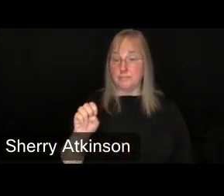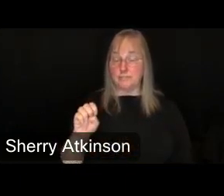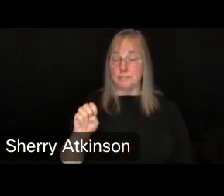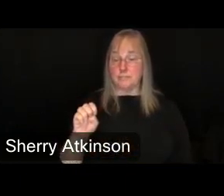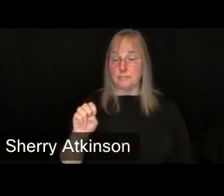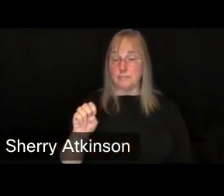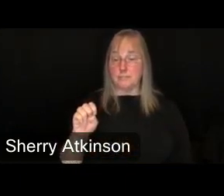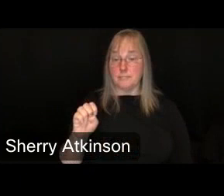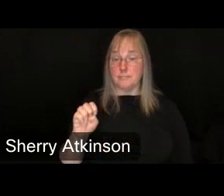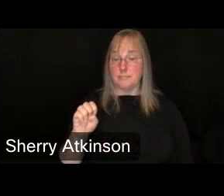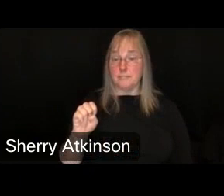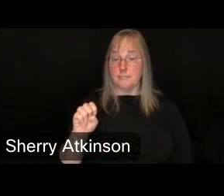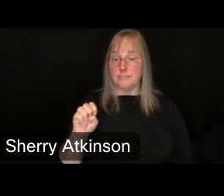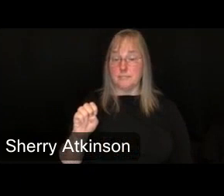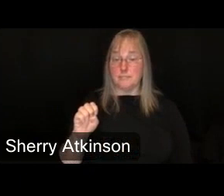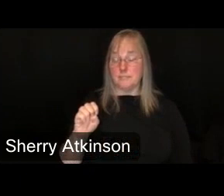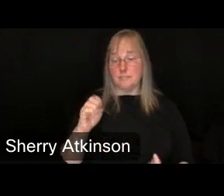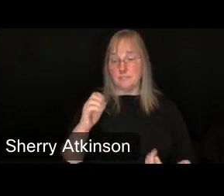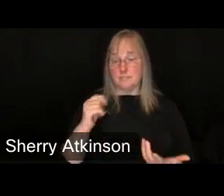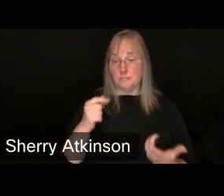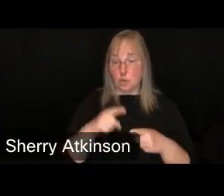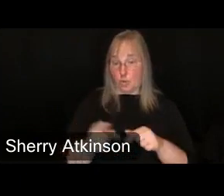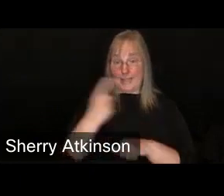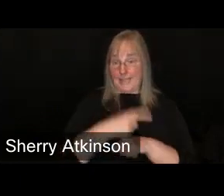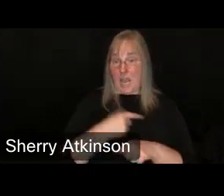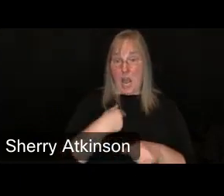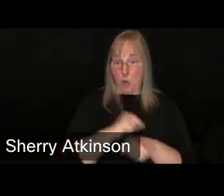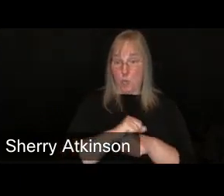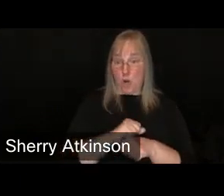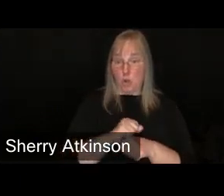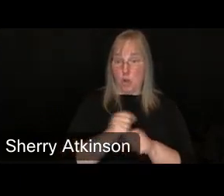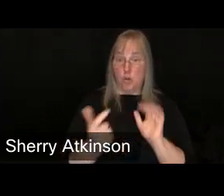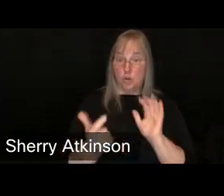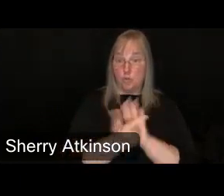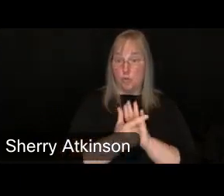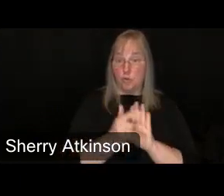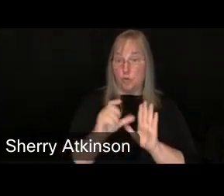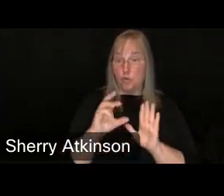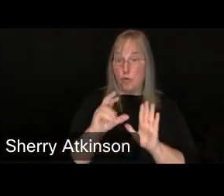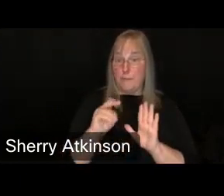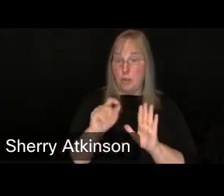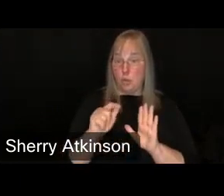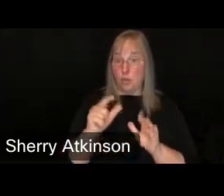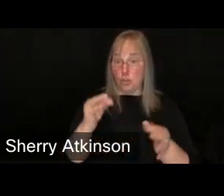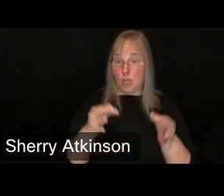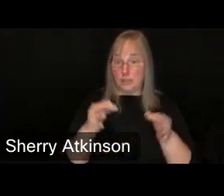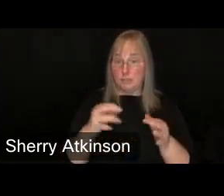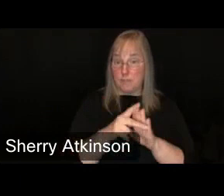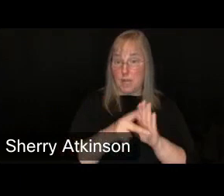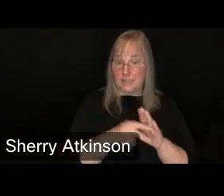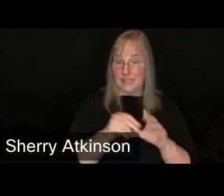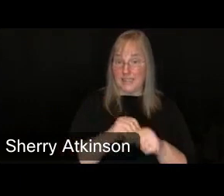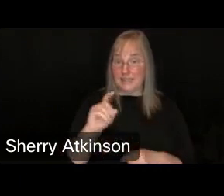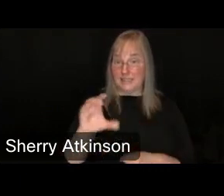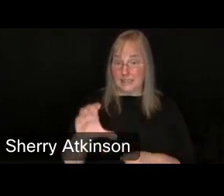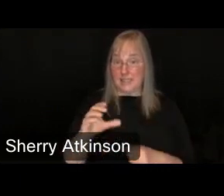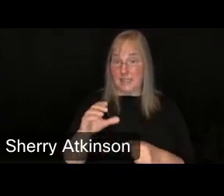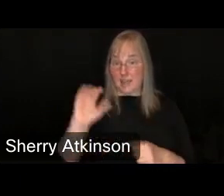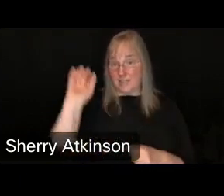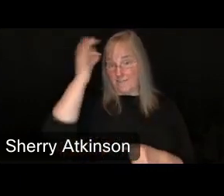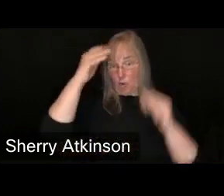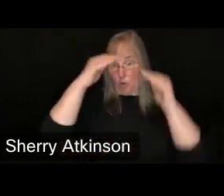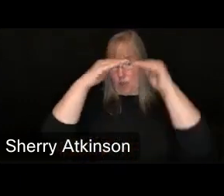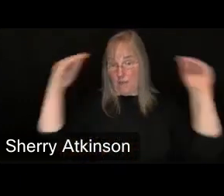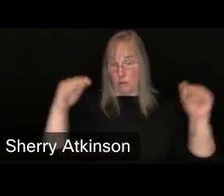By day, I work in criminal justice policy in DC at the federal level, but I like to